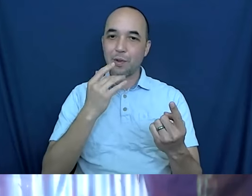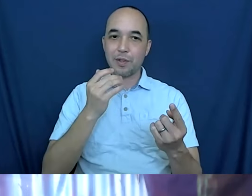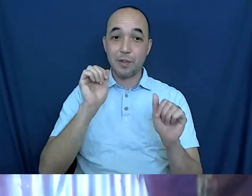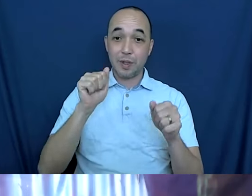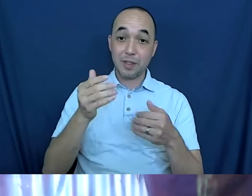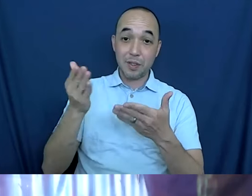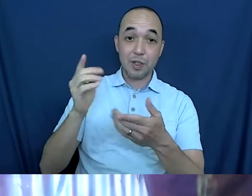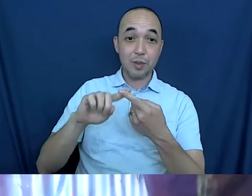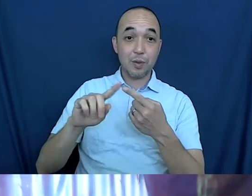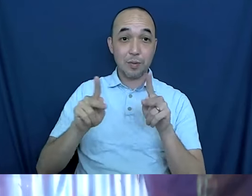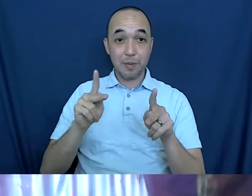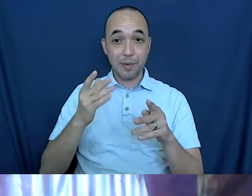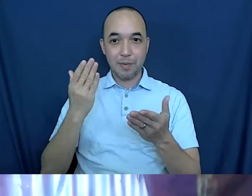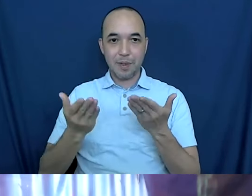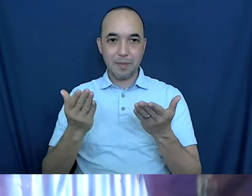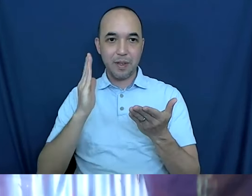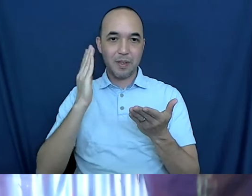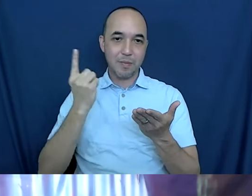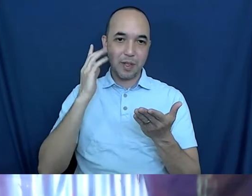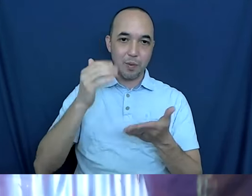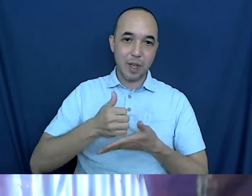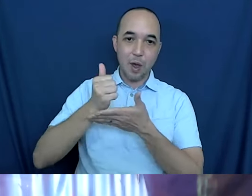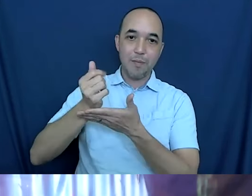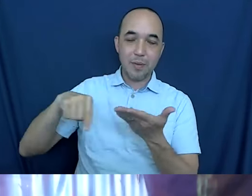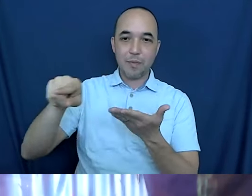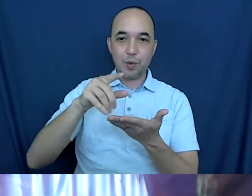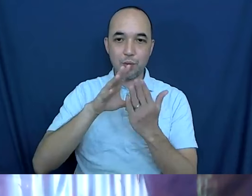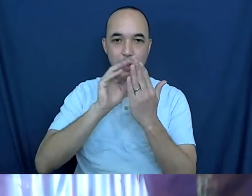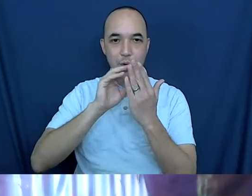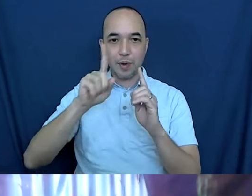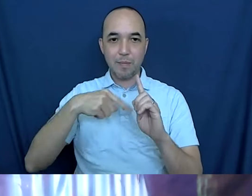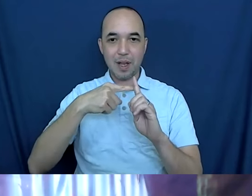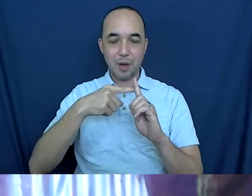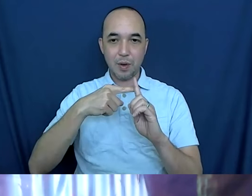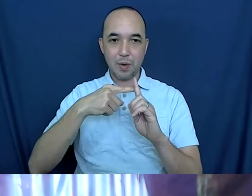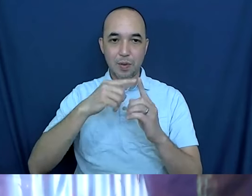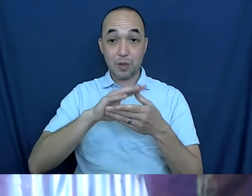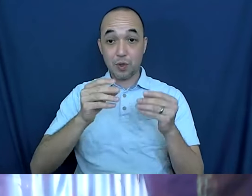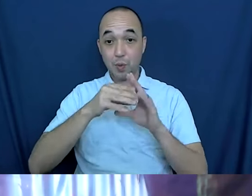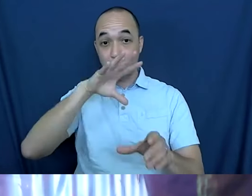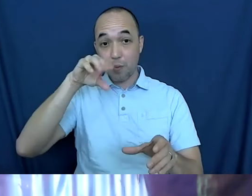could be sort of meaningful to teach them about story within puzzle, or, you know, something sort of example based?